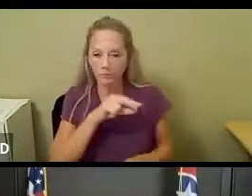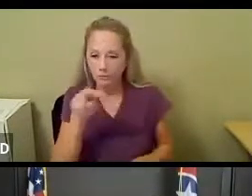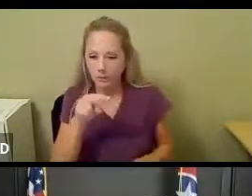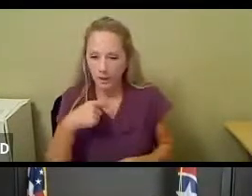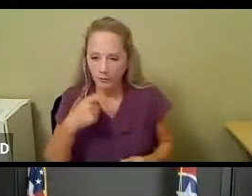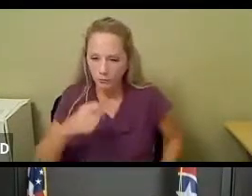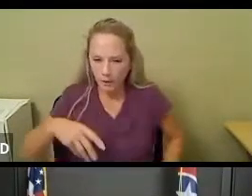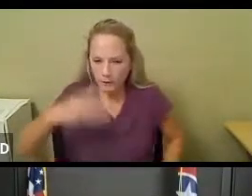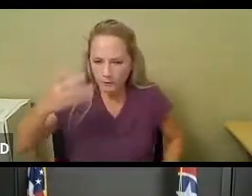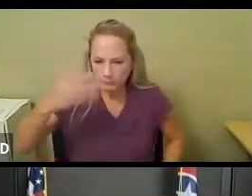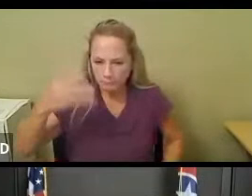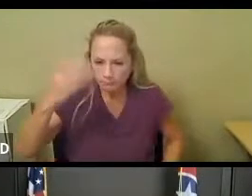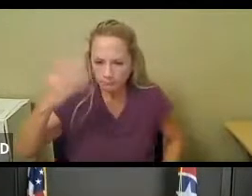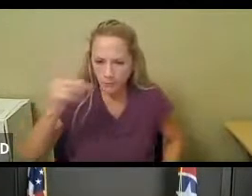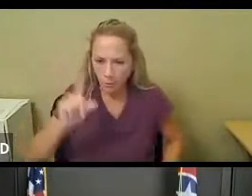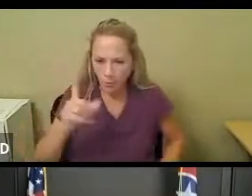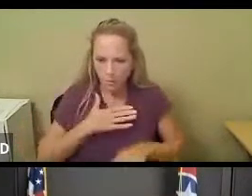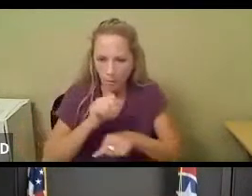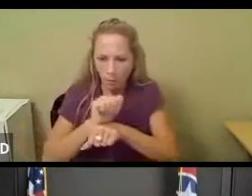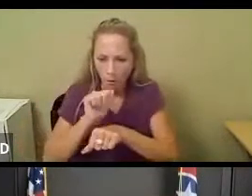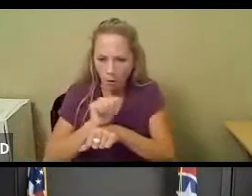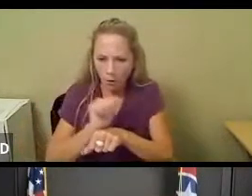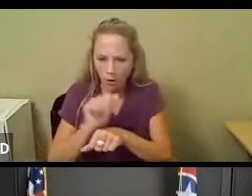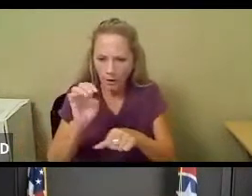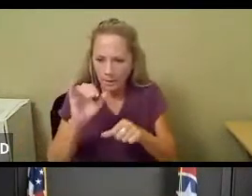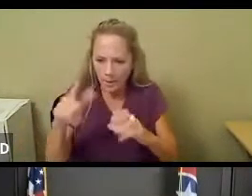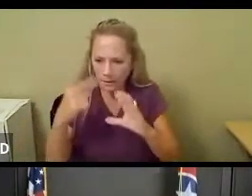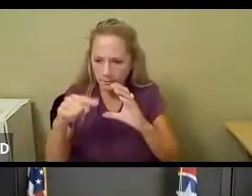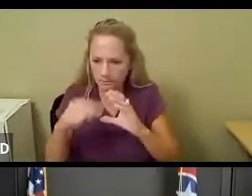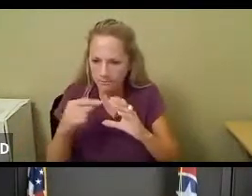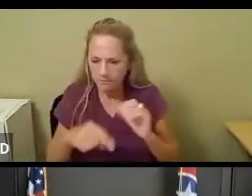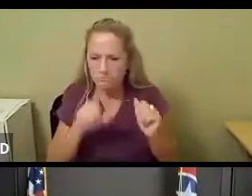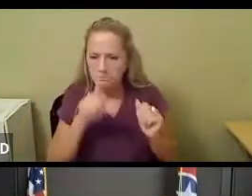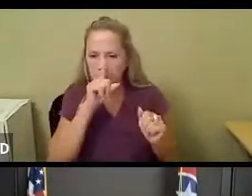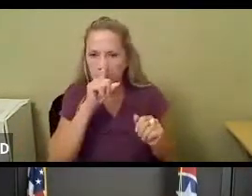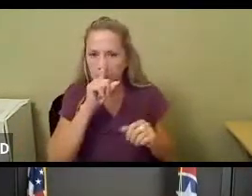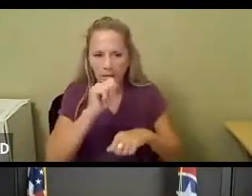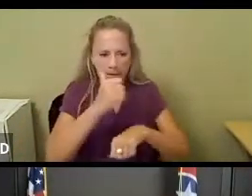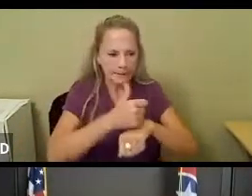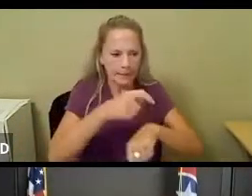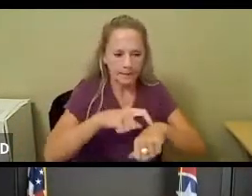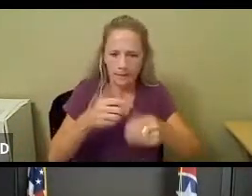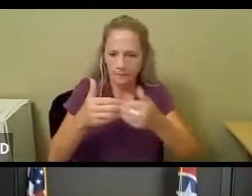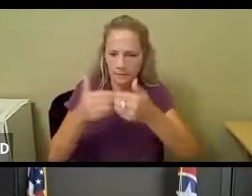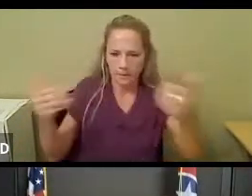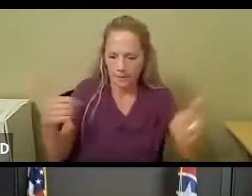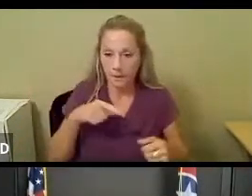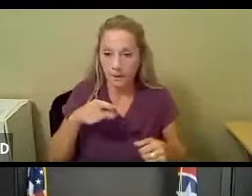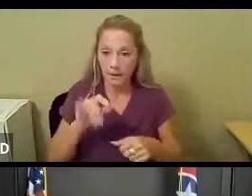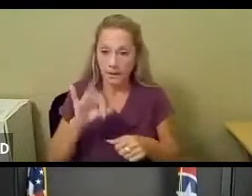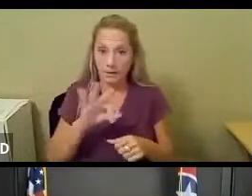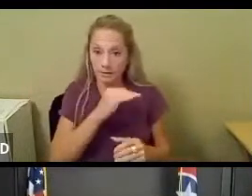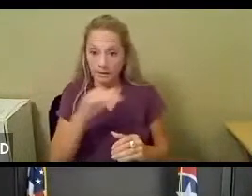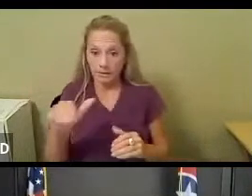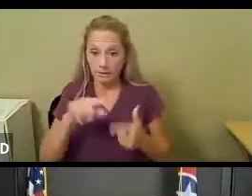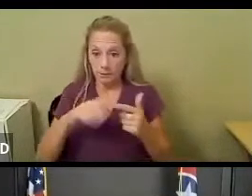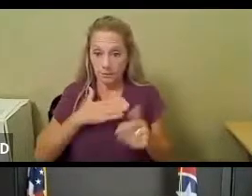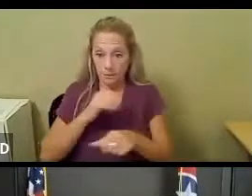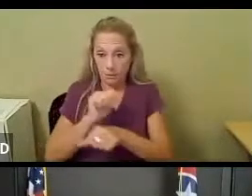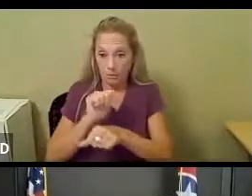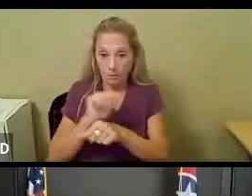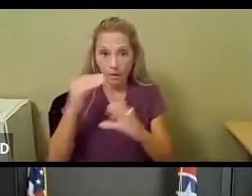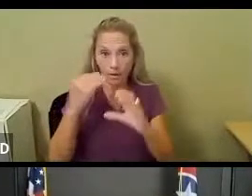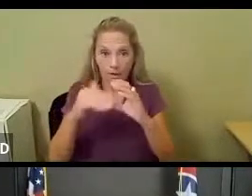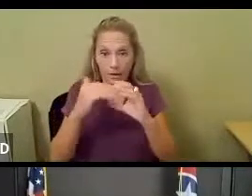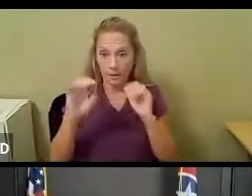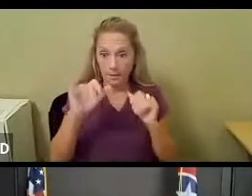my next work email versus setting specific time aside to read these emails. And so I think it's not just